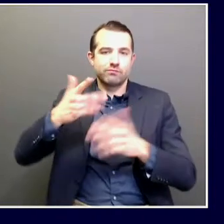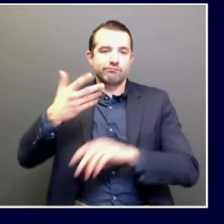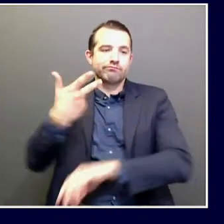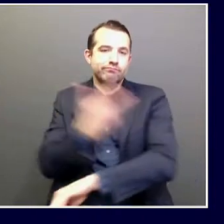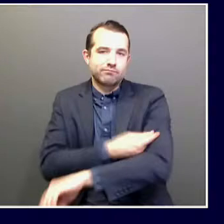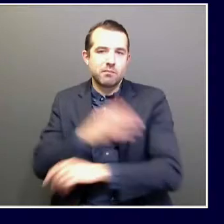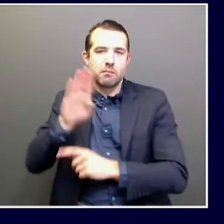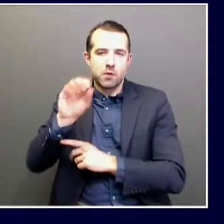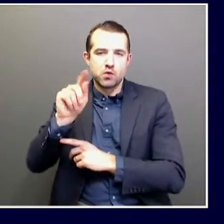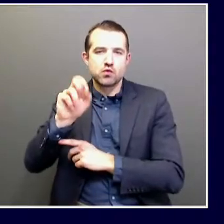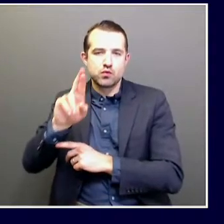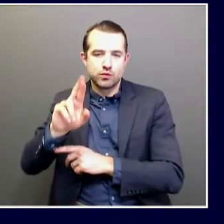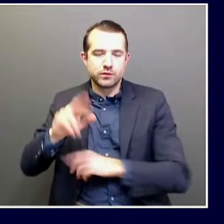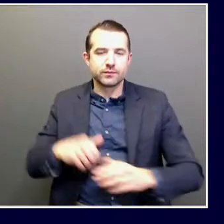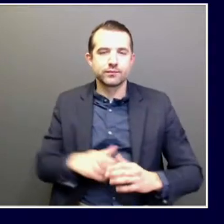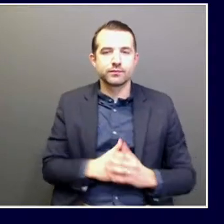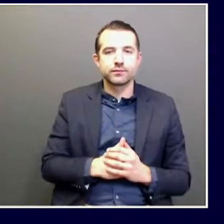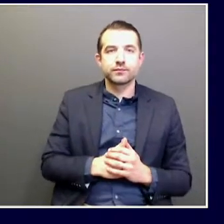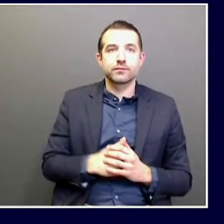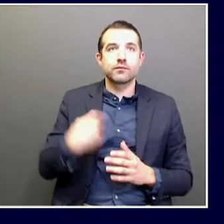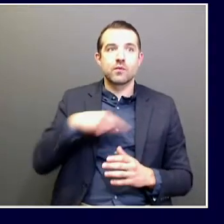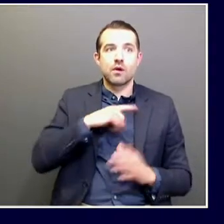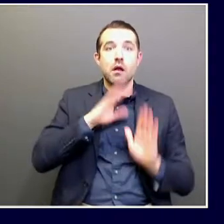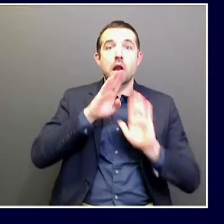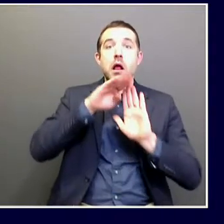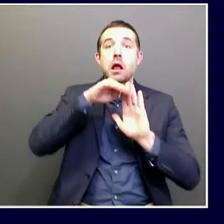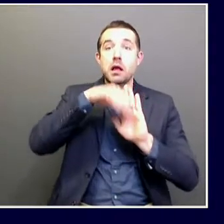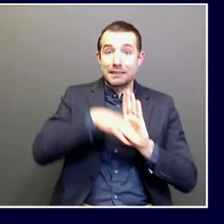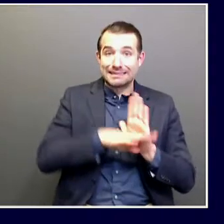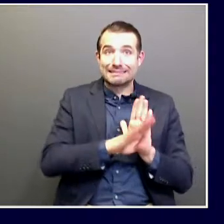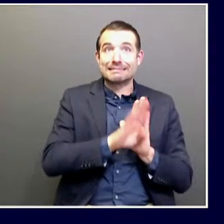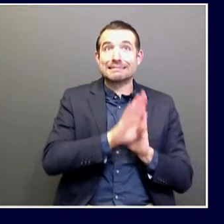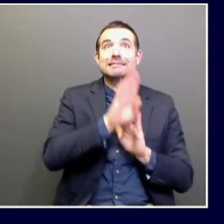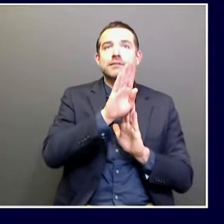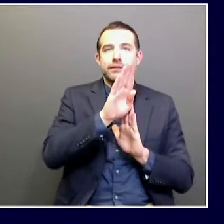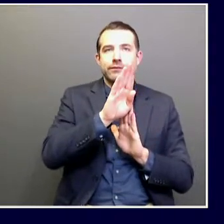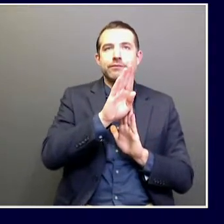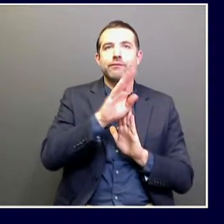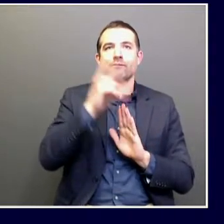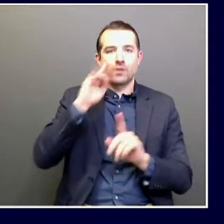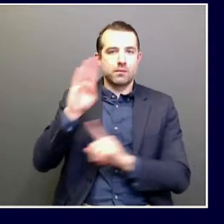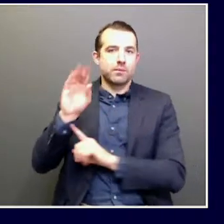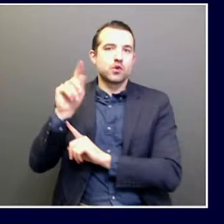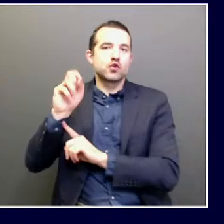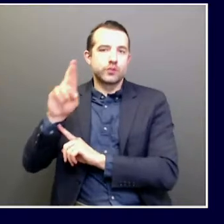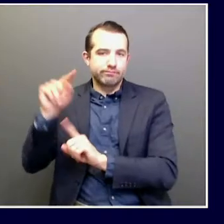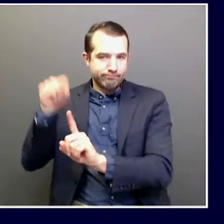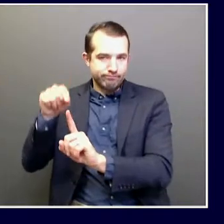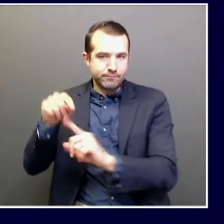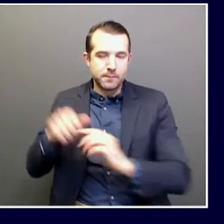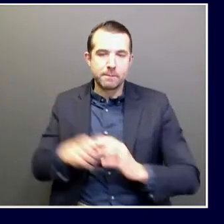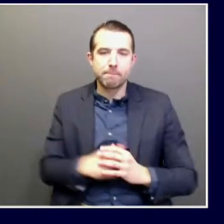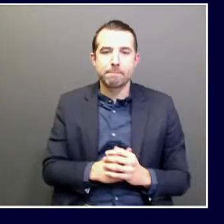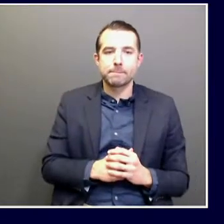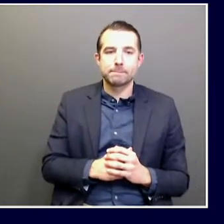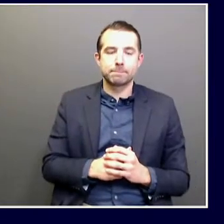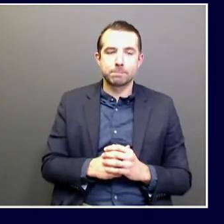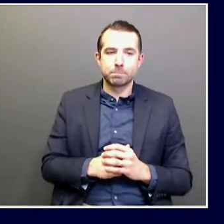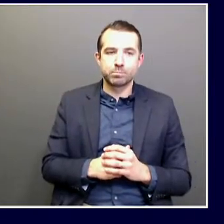seeing an uptick in vaccines. I'm going to talk a little bit more about boosters in a minute, but these numbers,